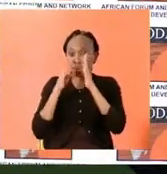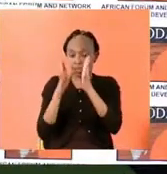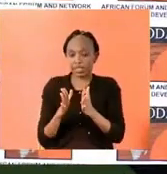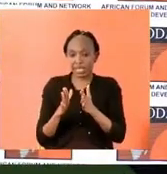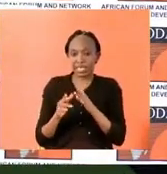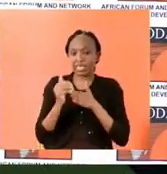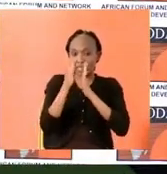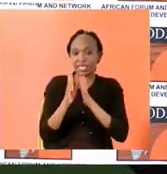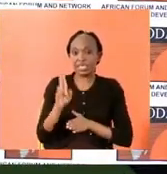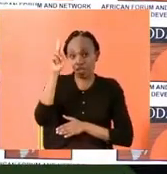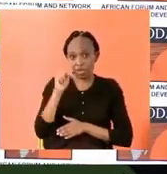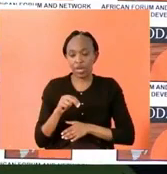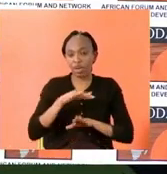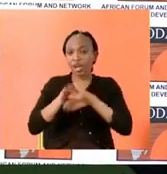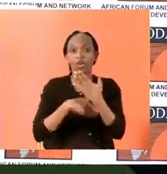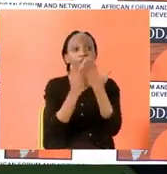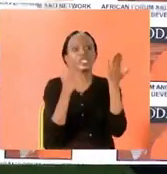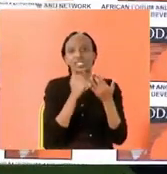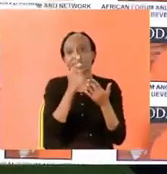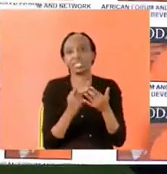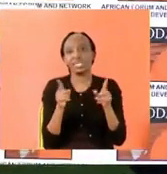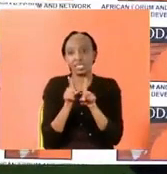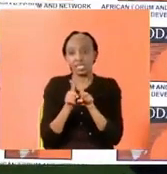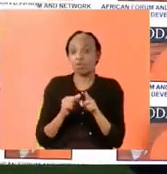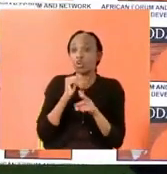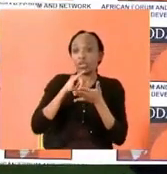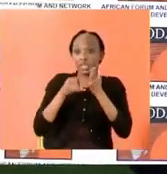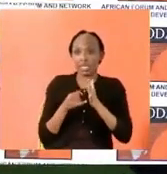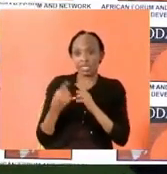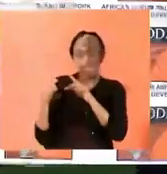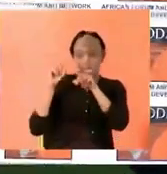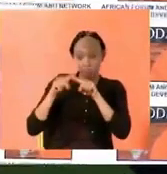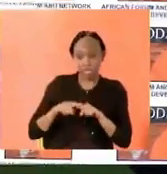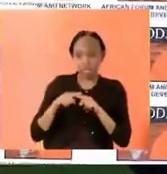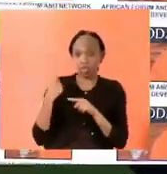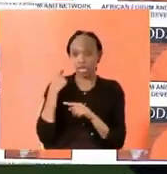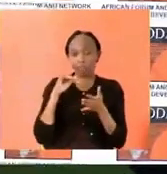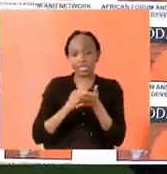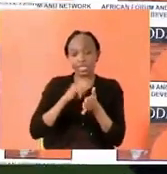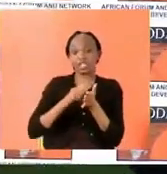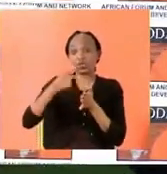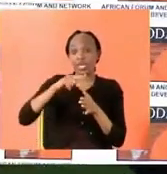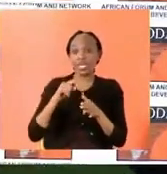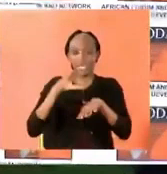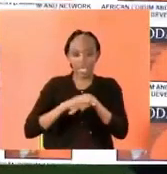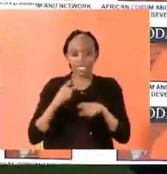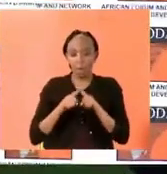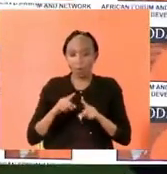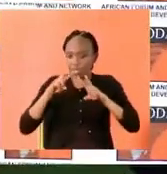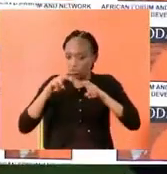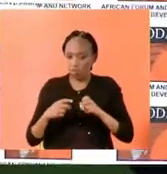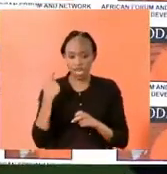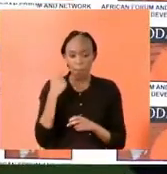you know, all of these guys are saying, and not just relying on statistics and the numbers that we get, but verifying those numbers and seeing what